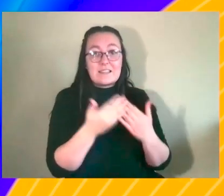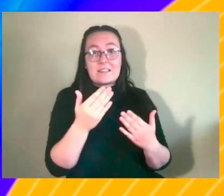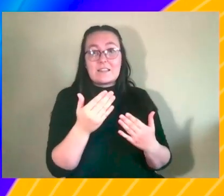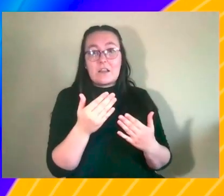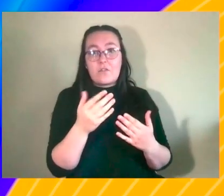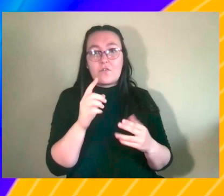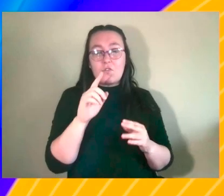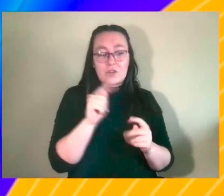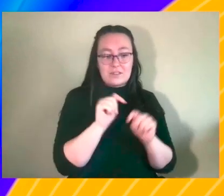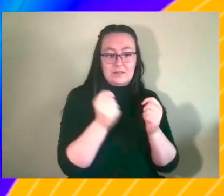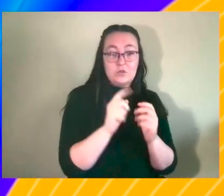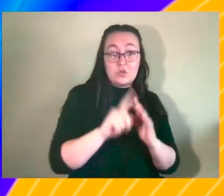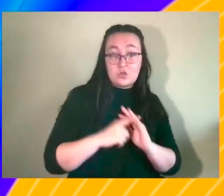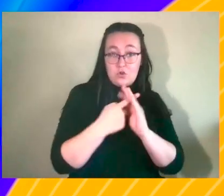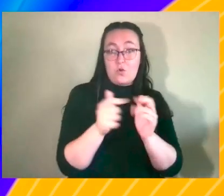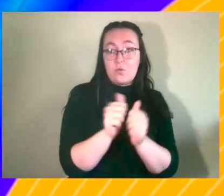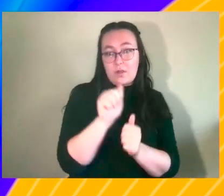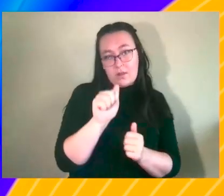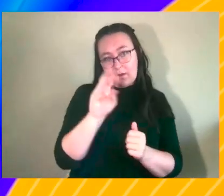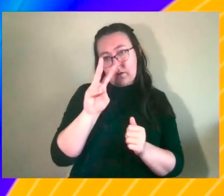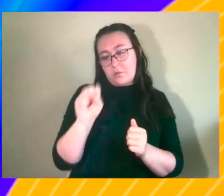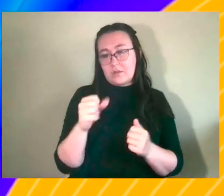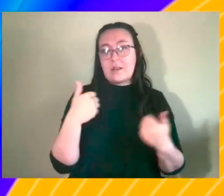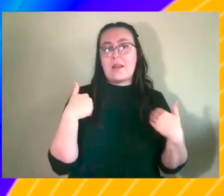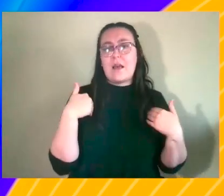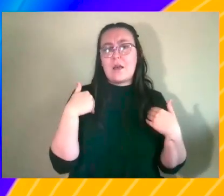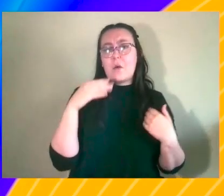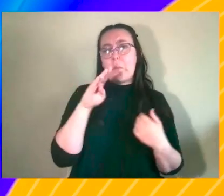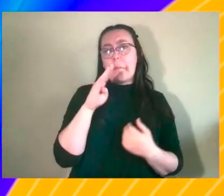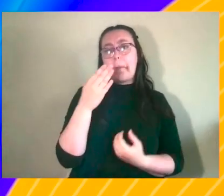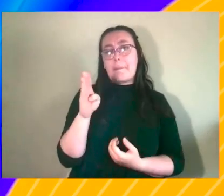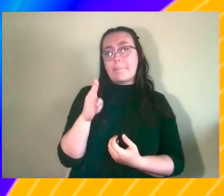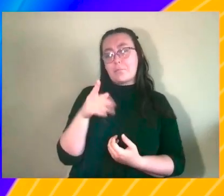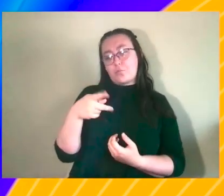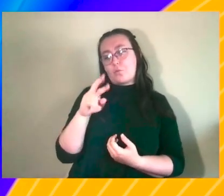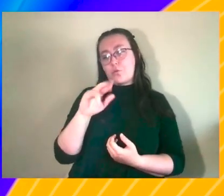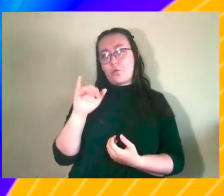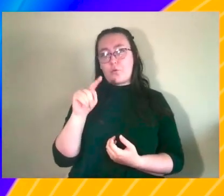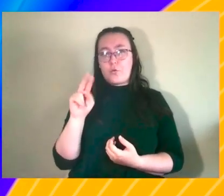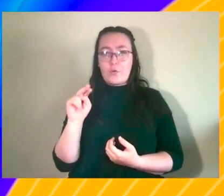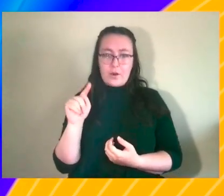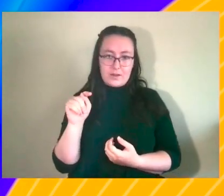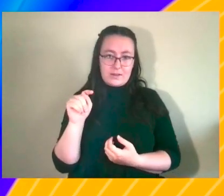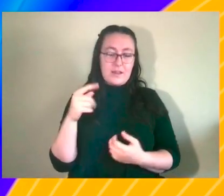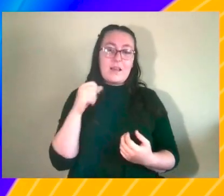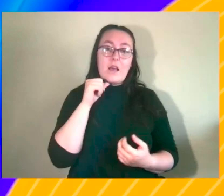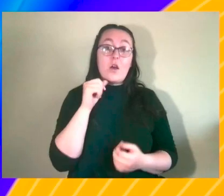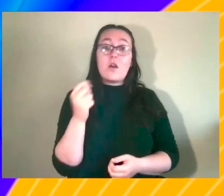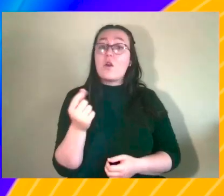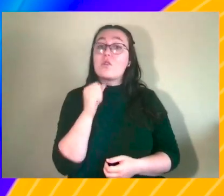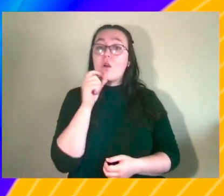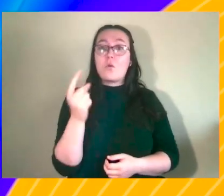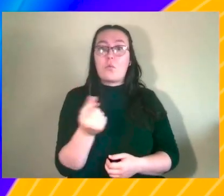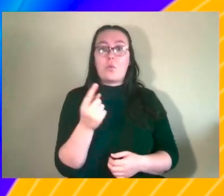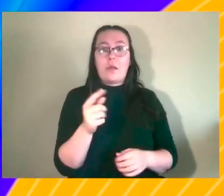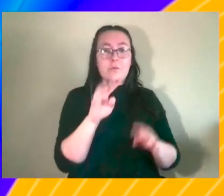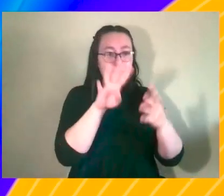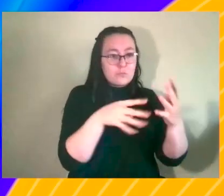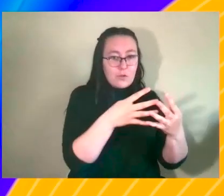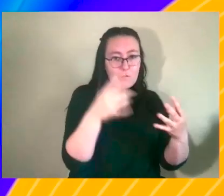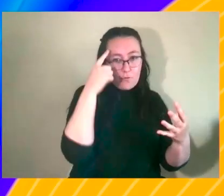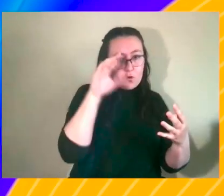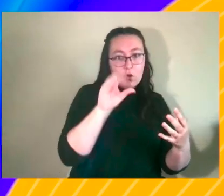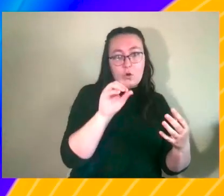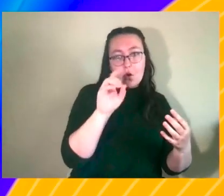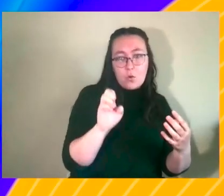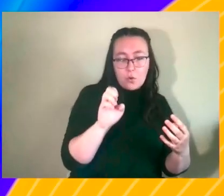AWS. So we have this concept of blueprints, which is more than just a template for your code. It actually gets you started in the right way with not only just all the